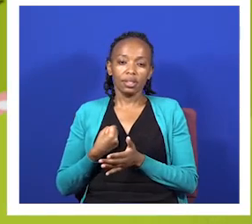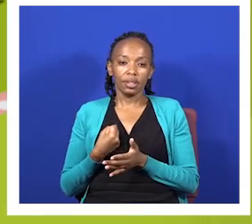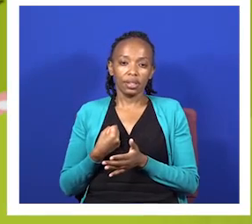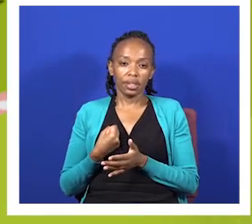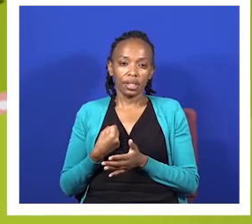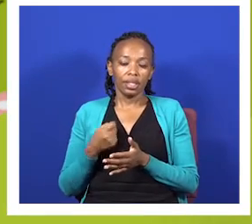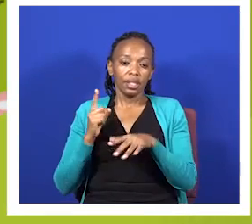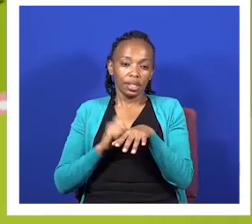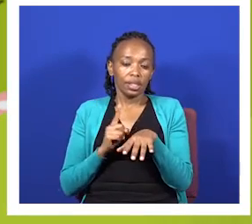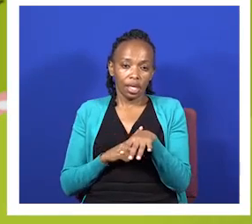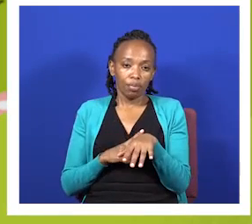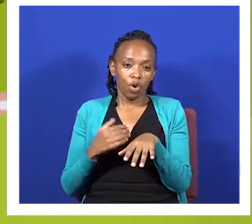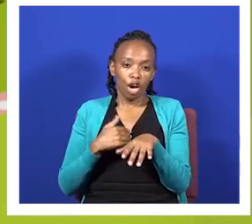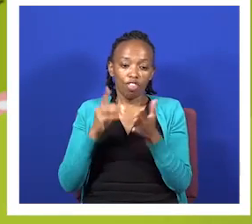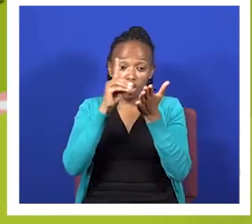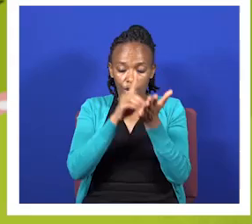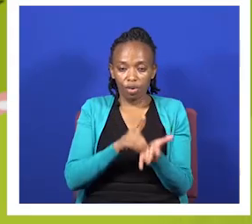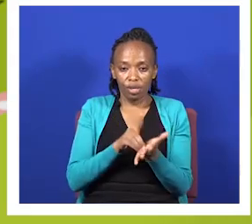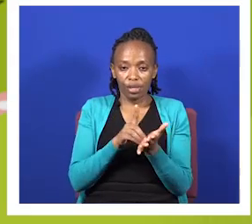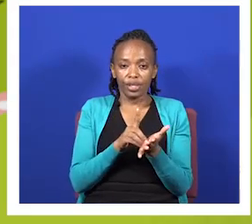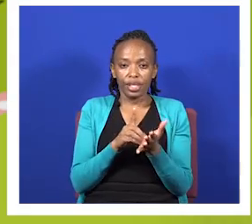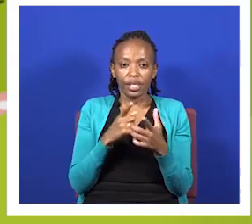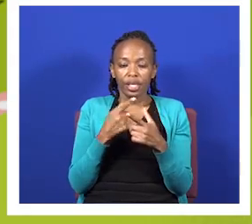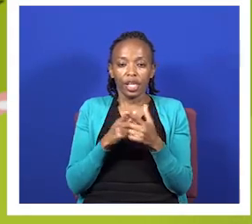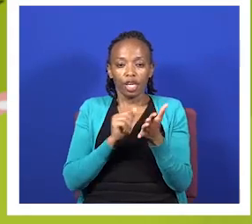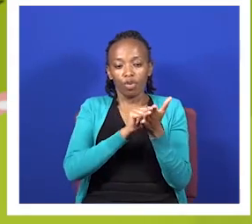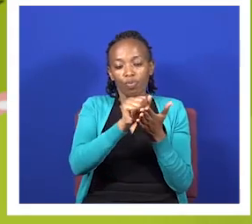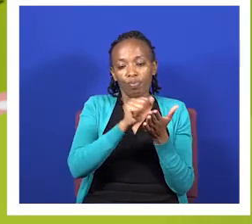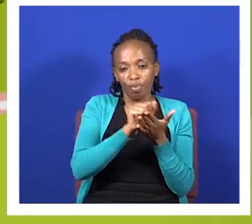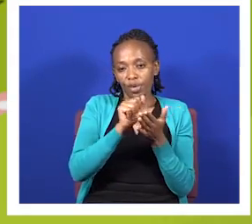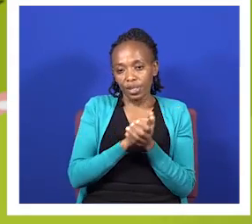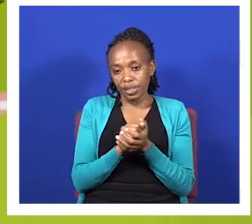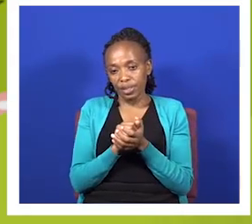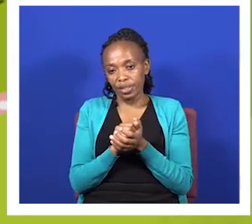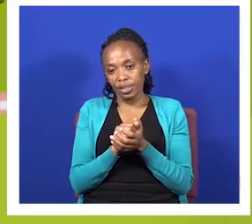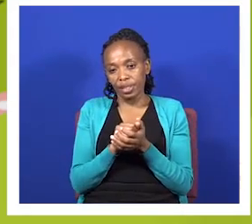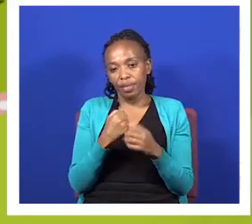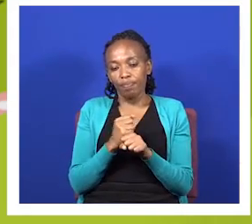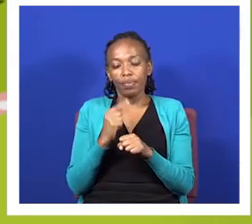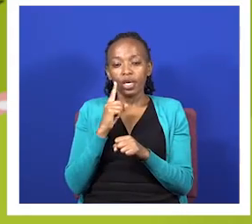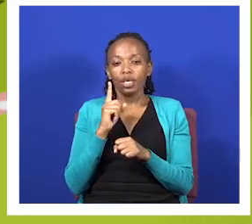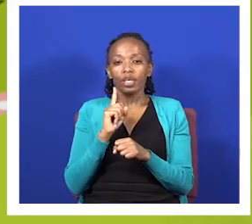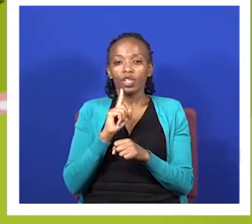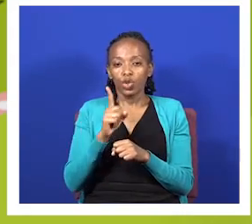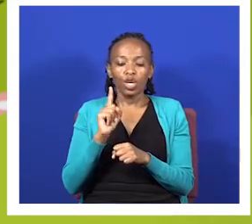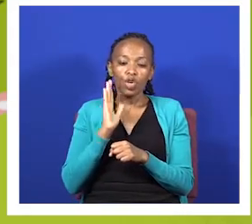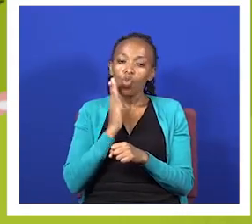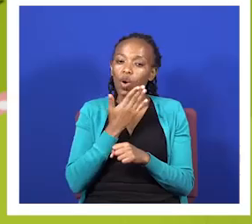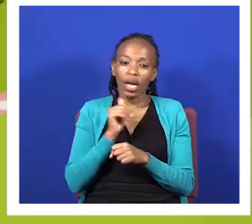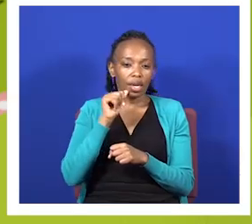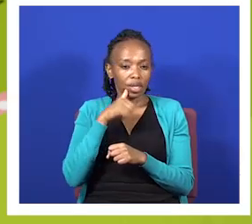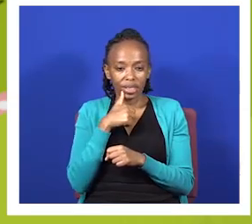girls, after you have downloaded this and printed, make sure you color it